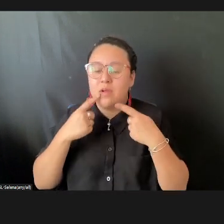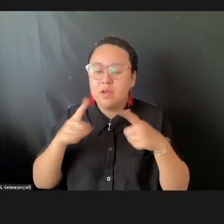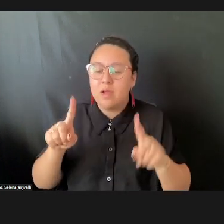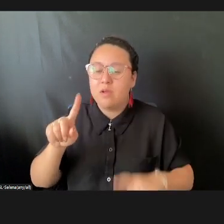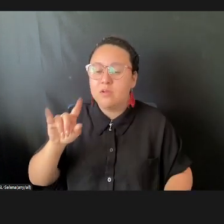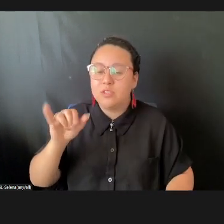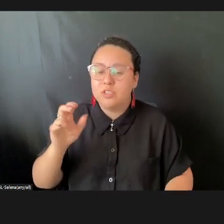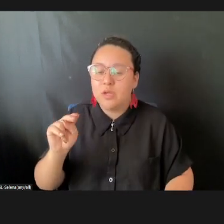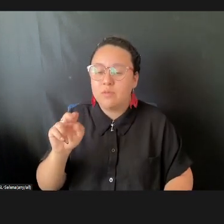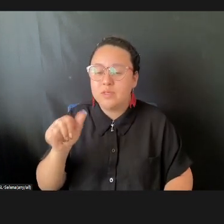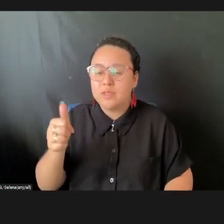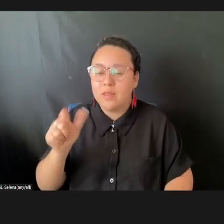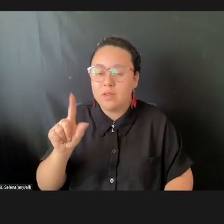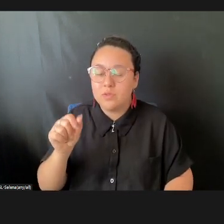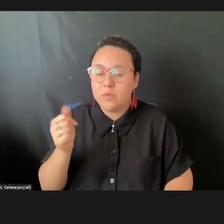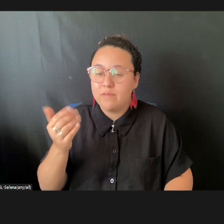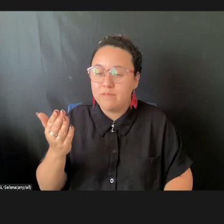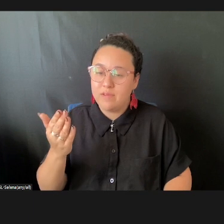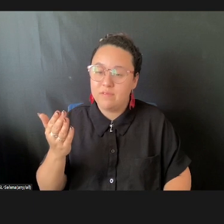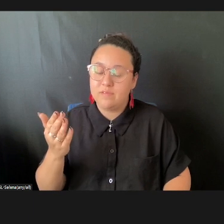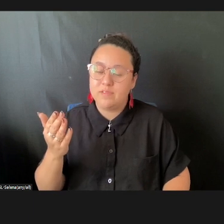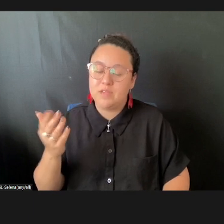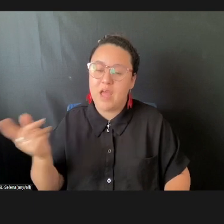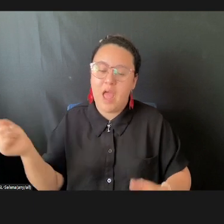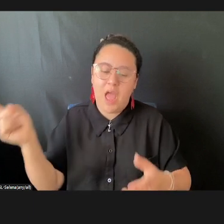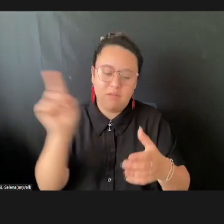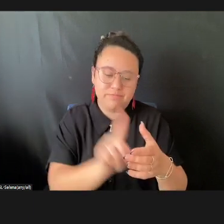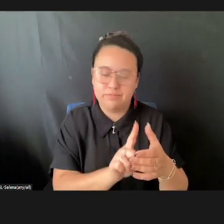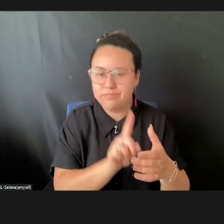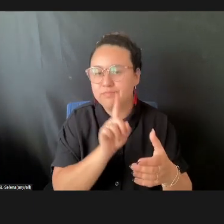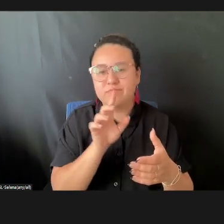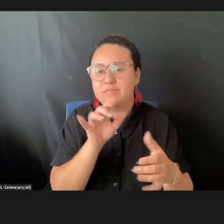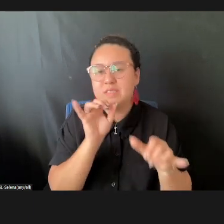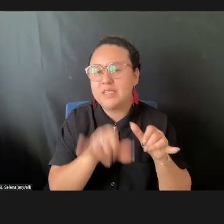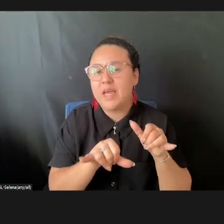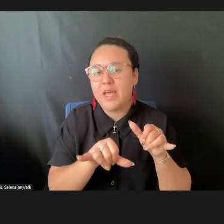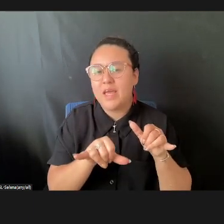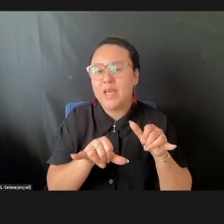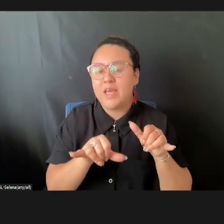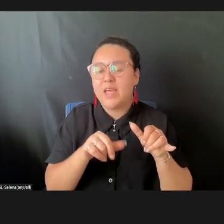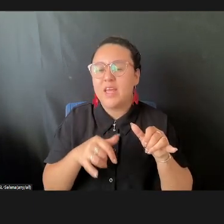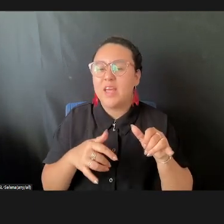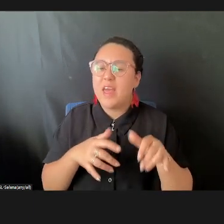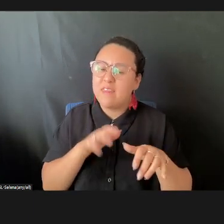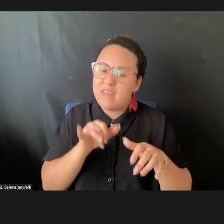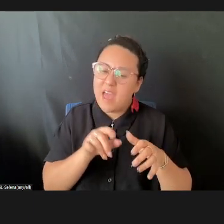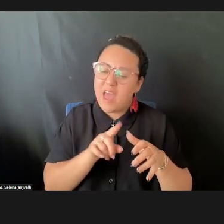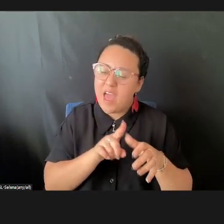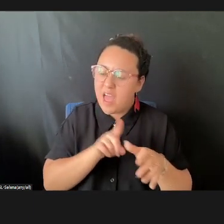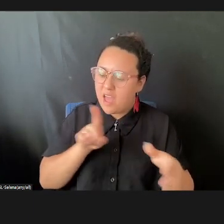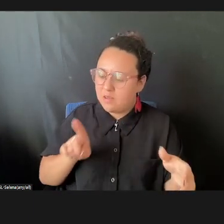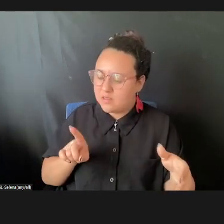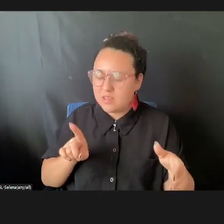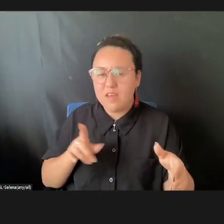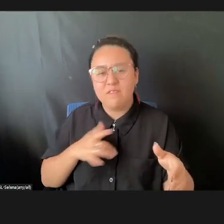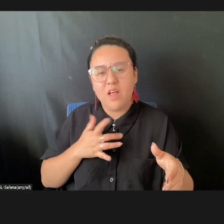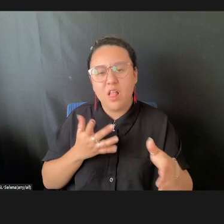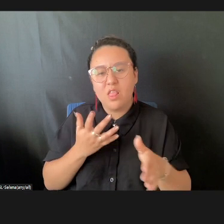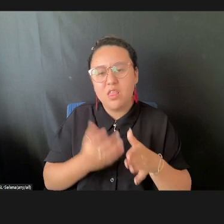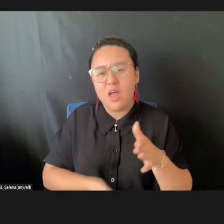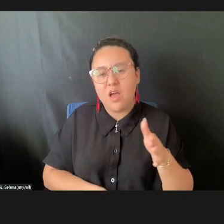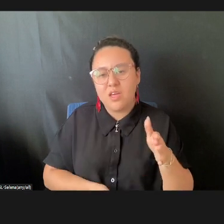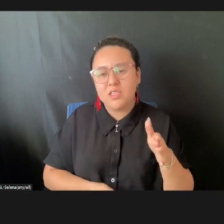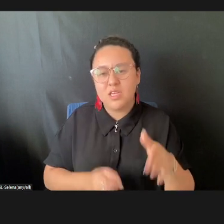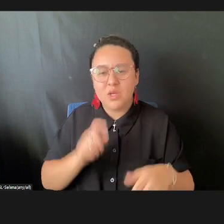Now, I have to admit, I kind of mourned the loss. It's cool being a renegade to be under the radar. It